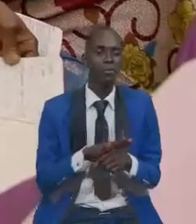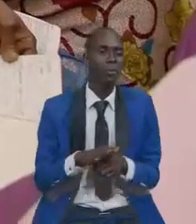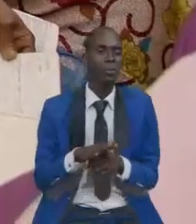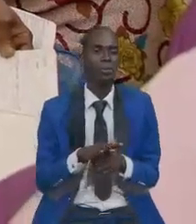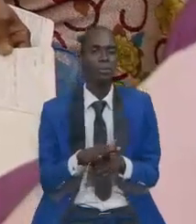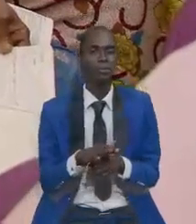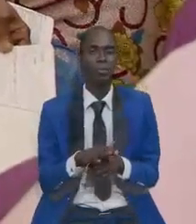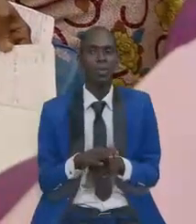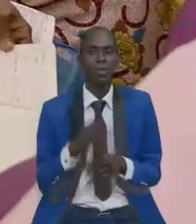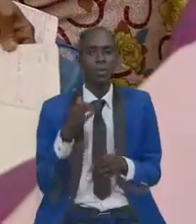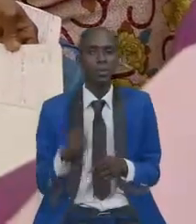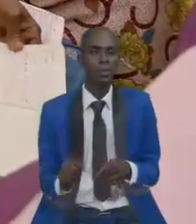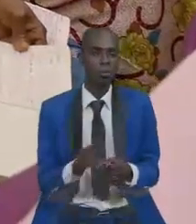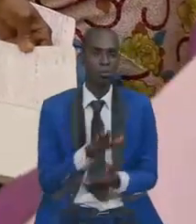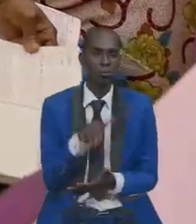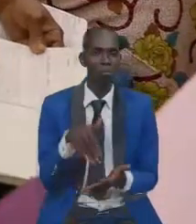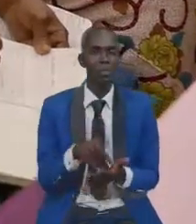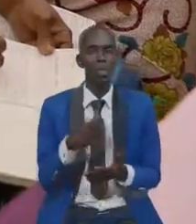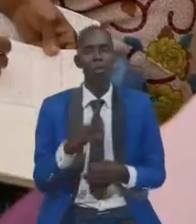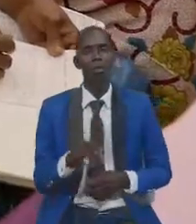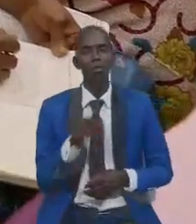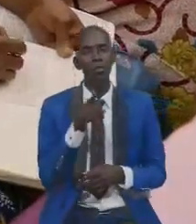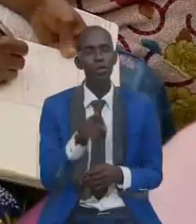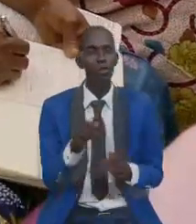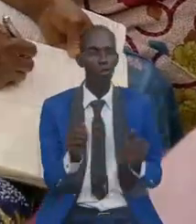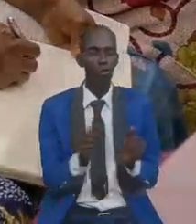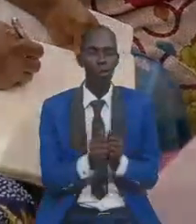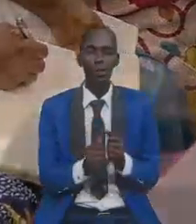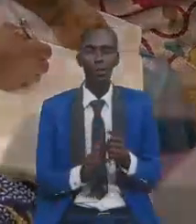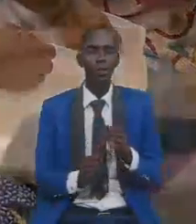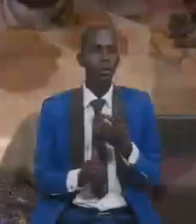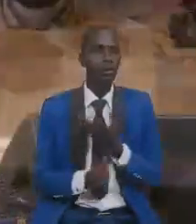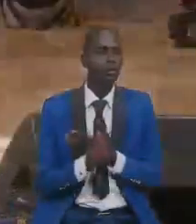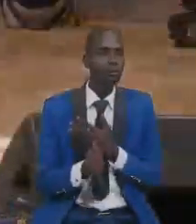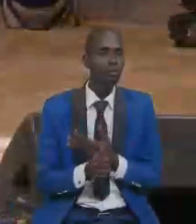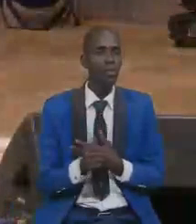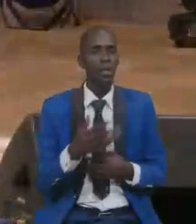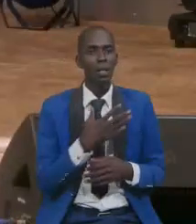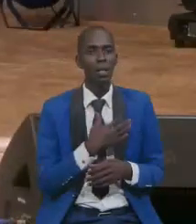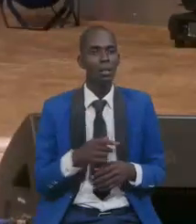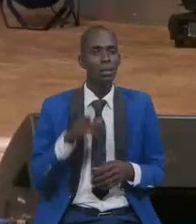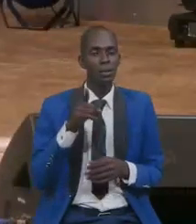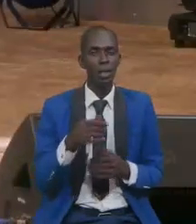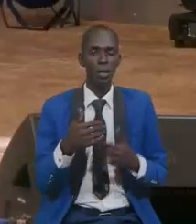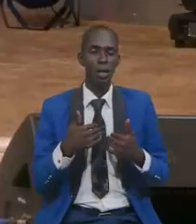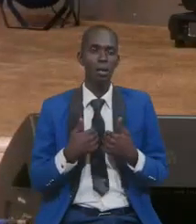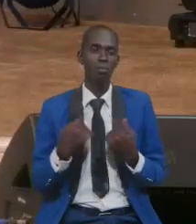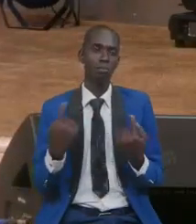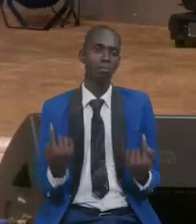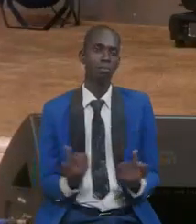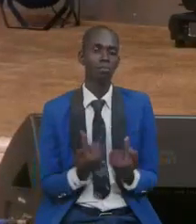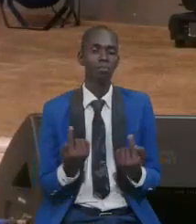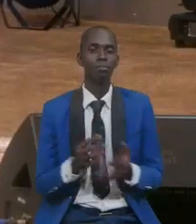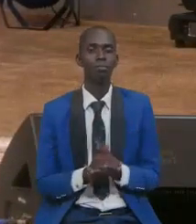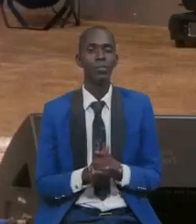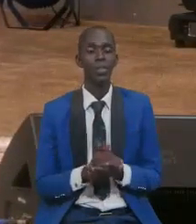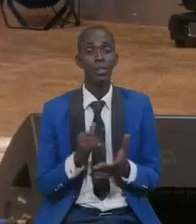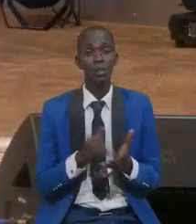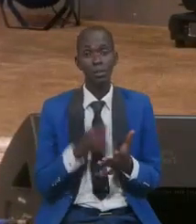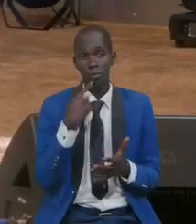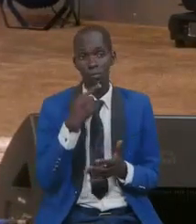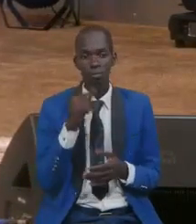the midst of thee with violence, and thou hast sinned. It